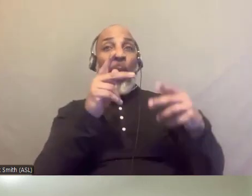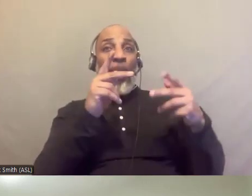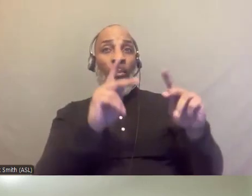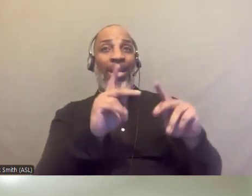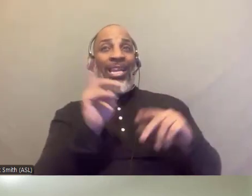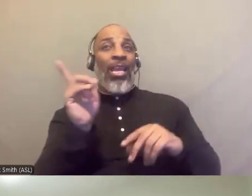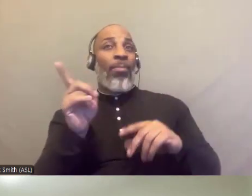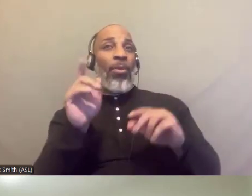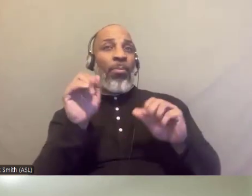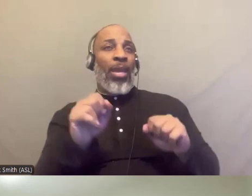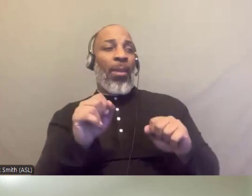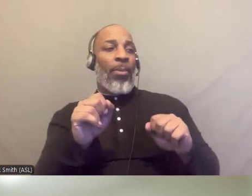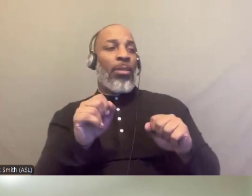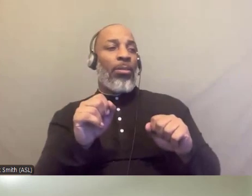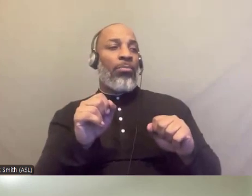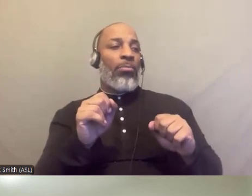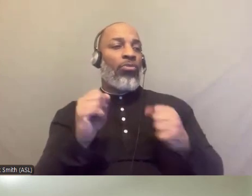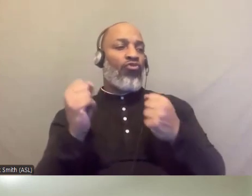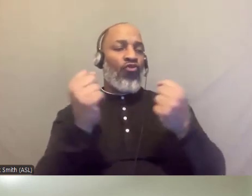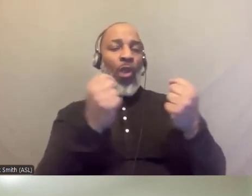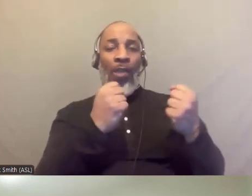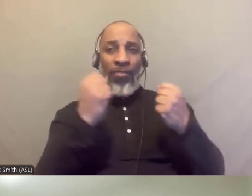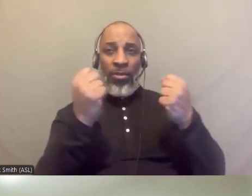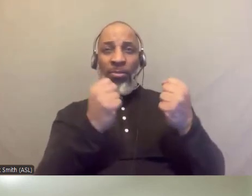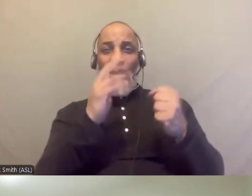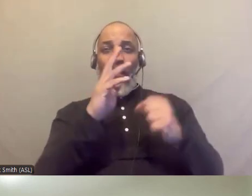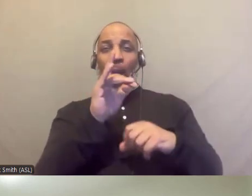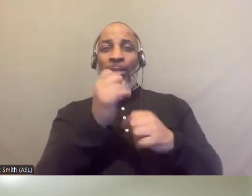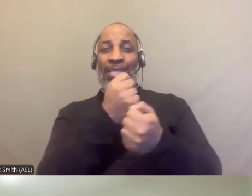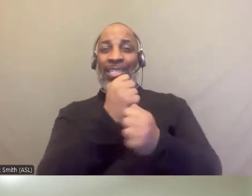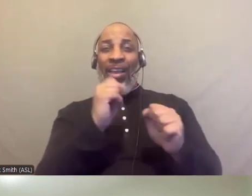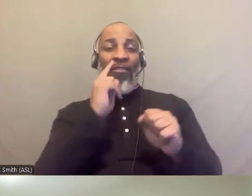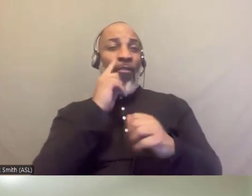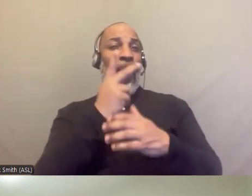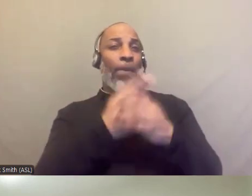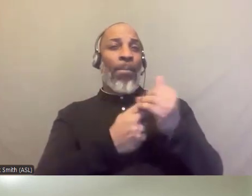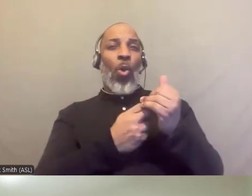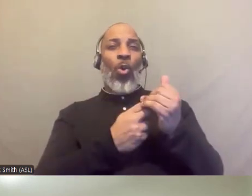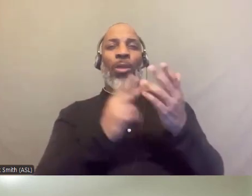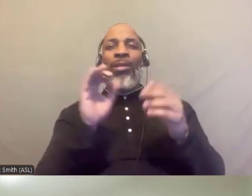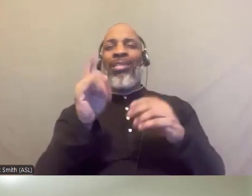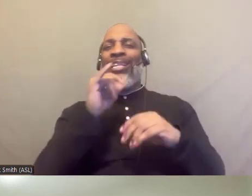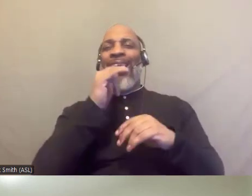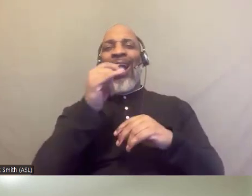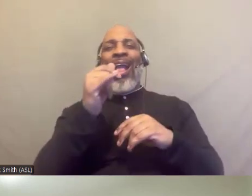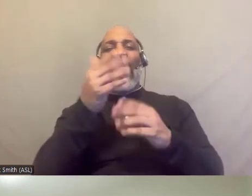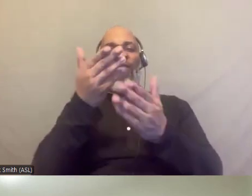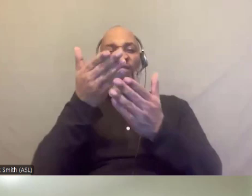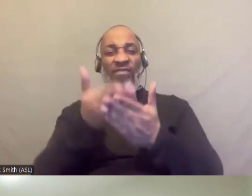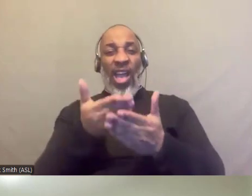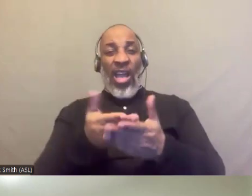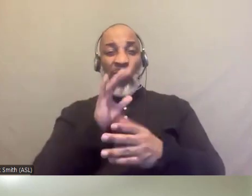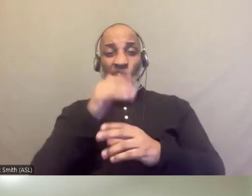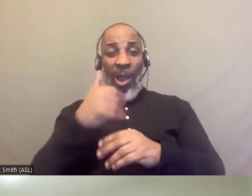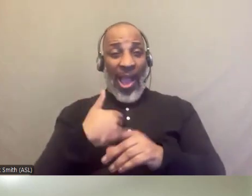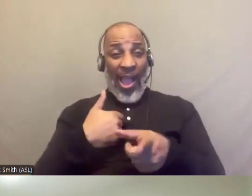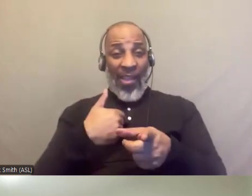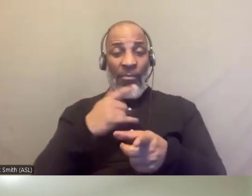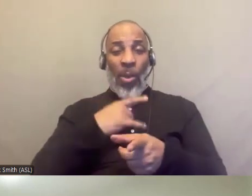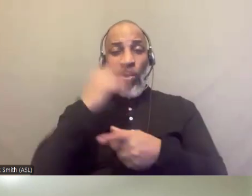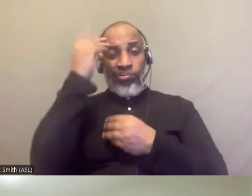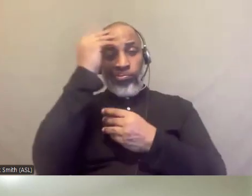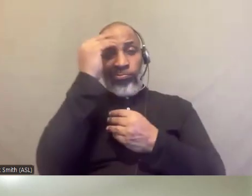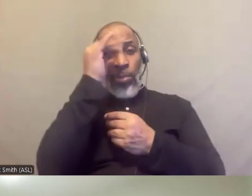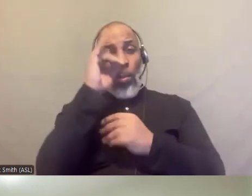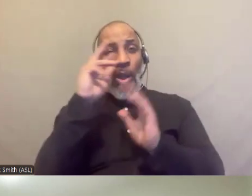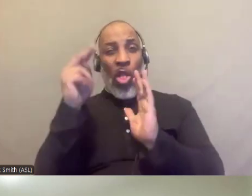to drive the bus safely for both shifts. Those aren't the facts that are presented to us, but it's something that's worth thinking about as we look